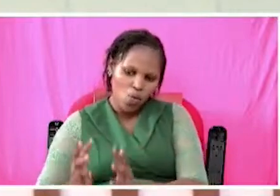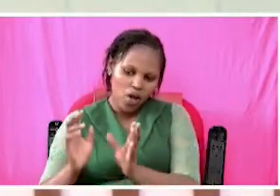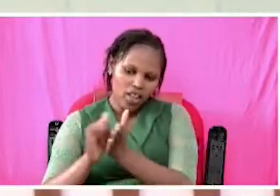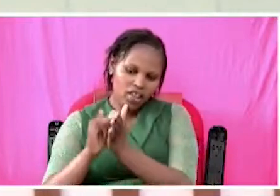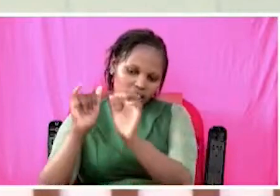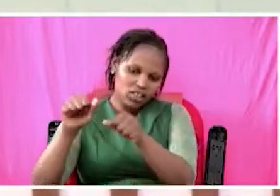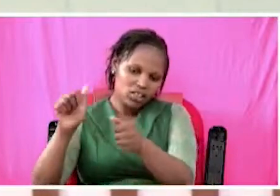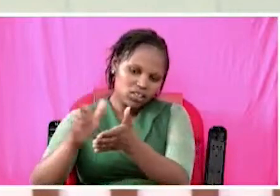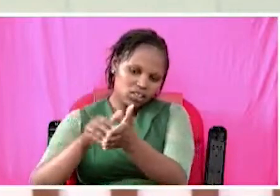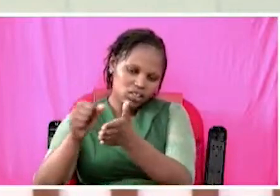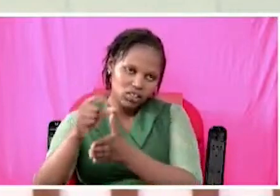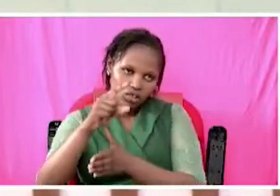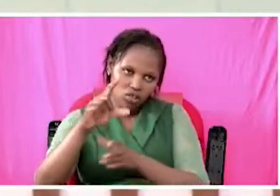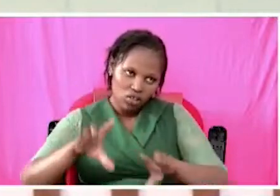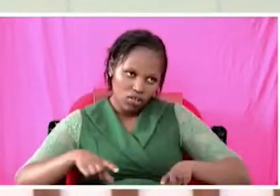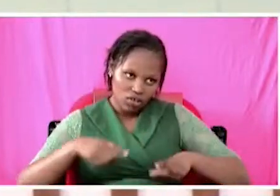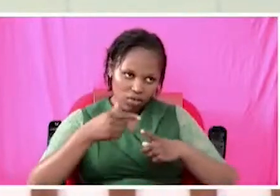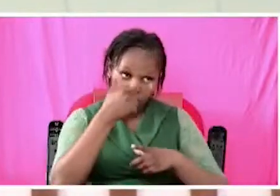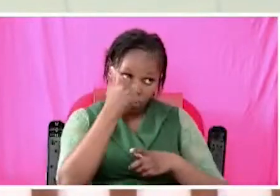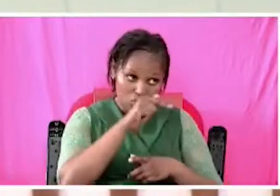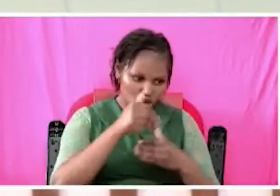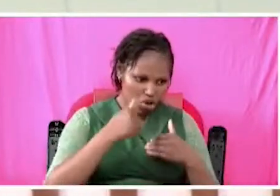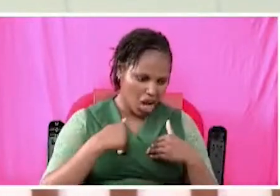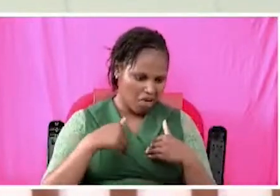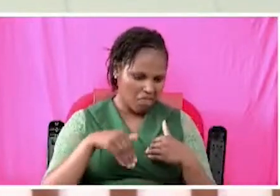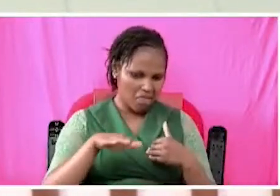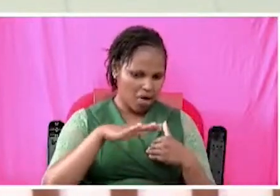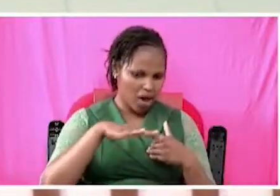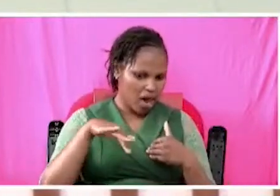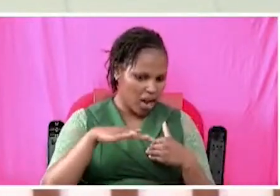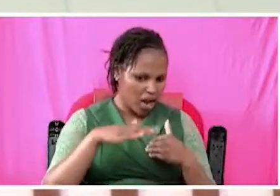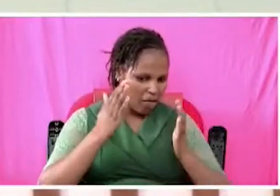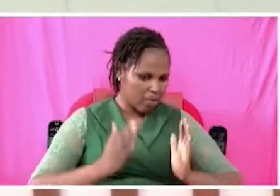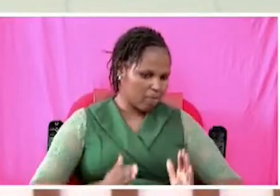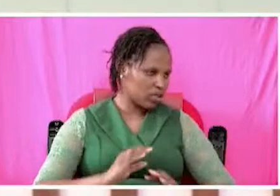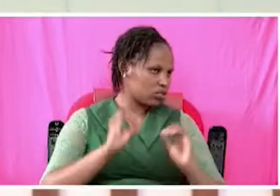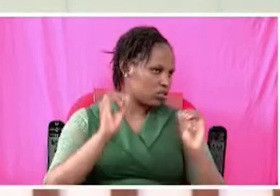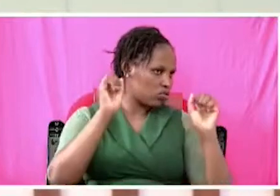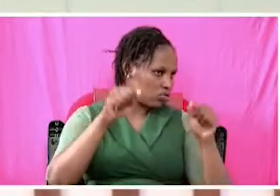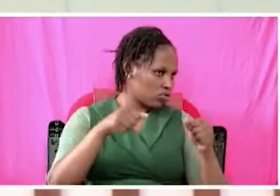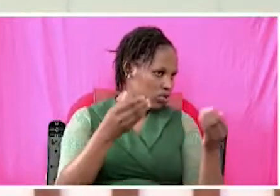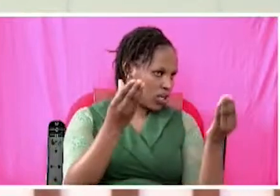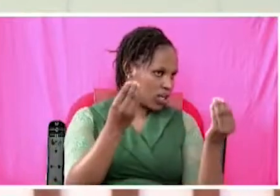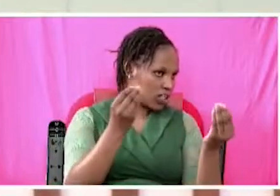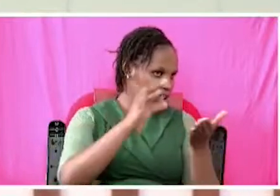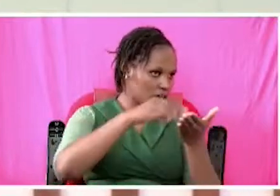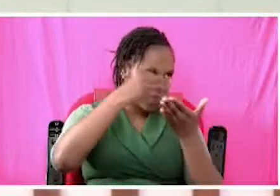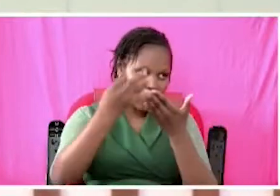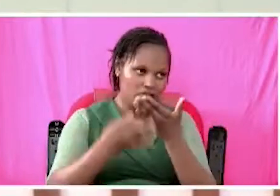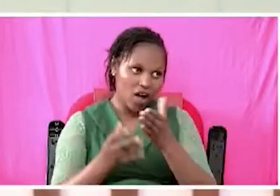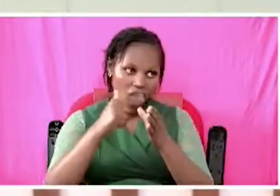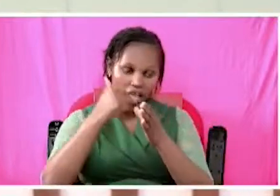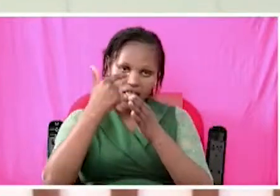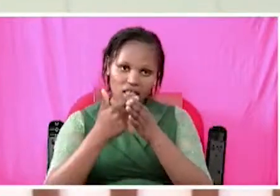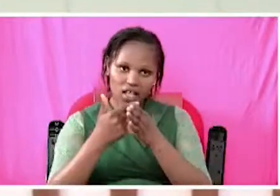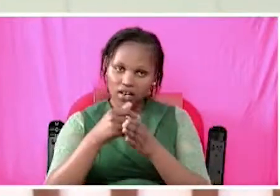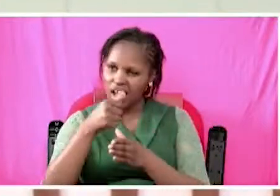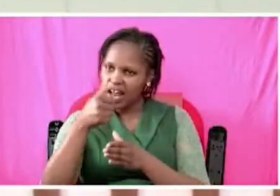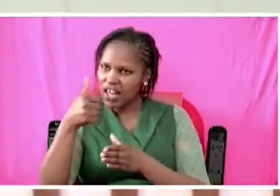have someone around, you can easily fall. And anybody